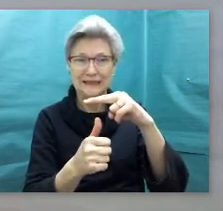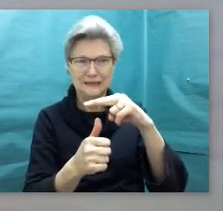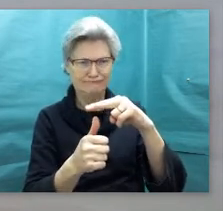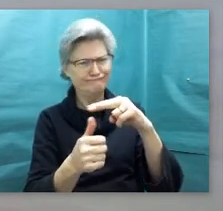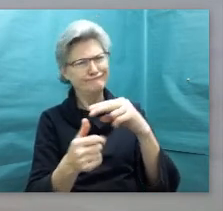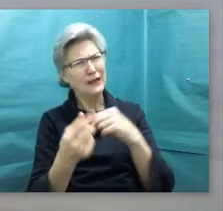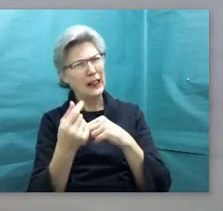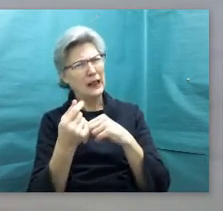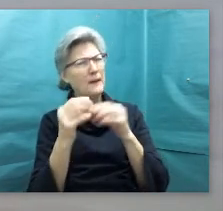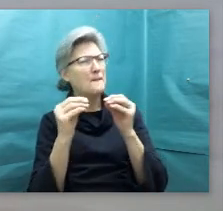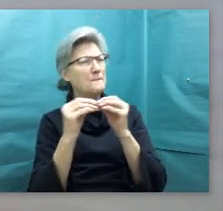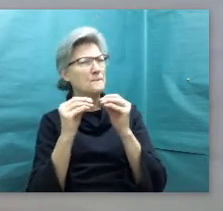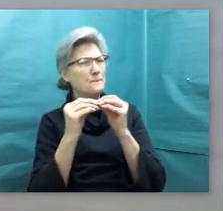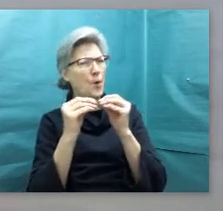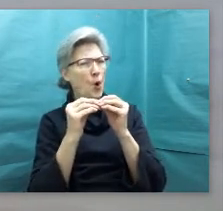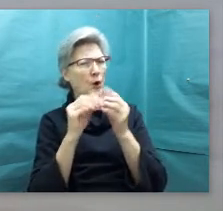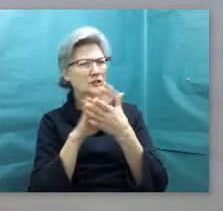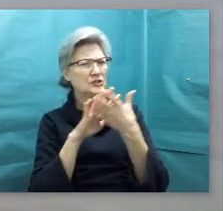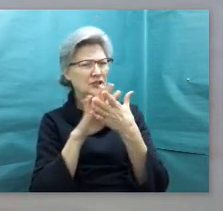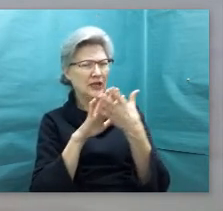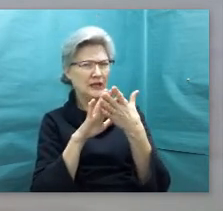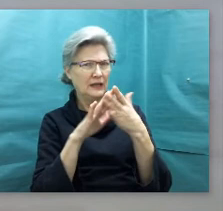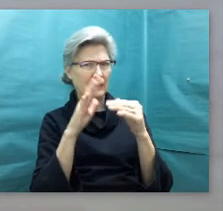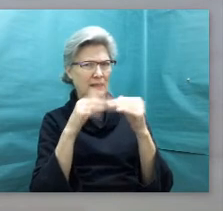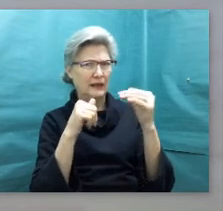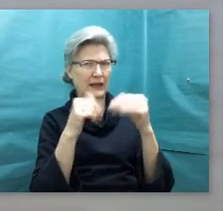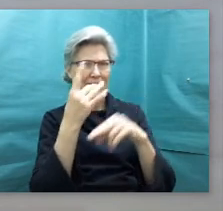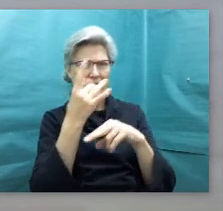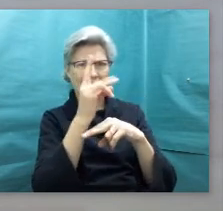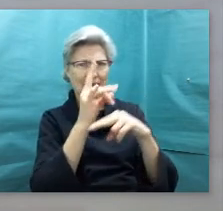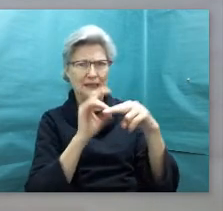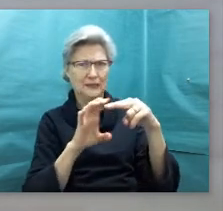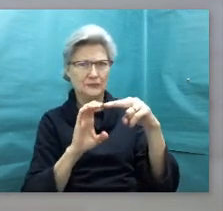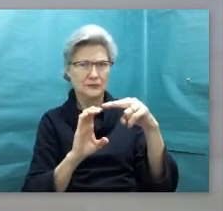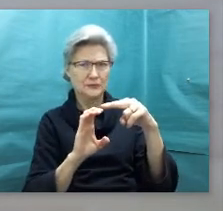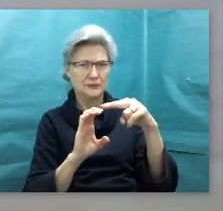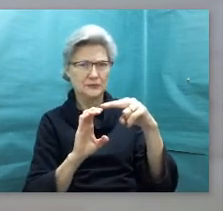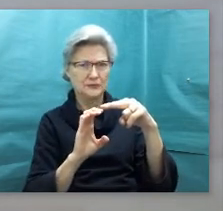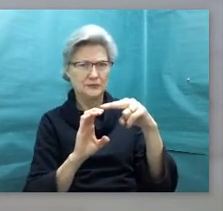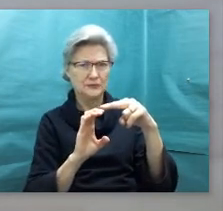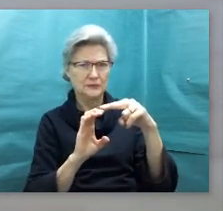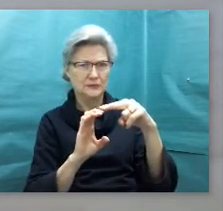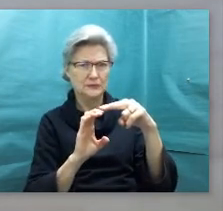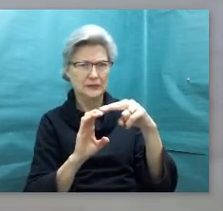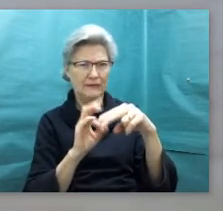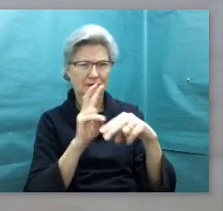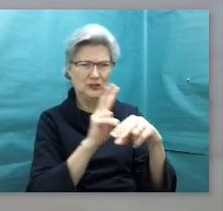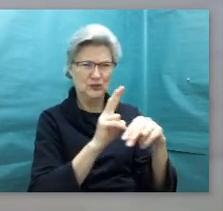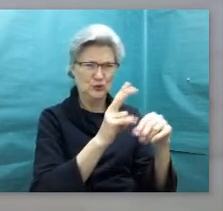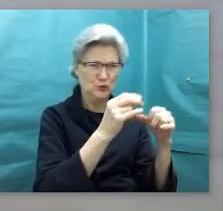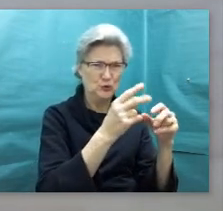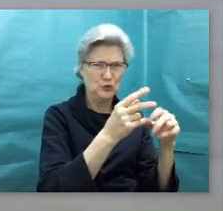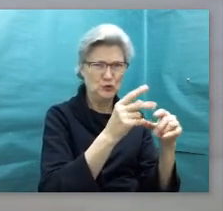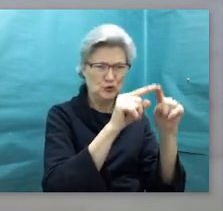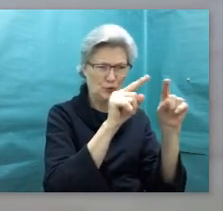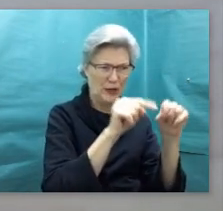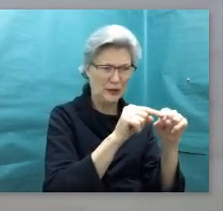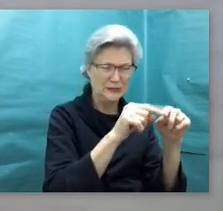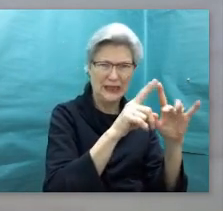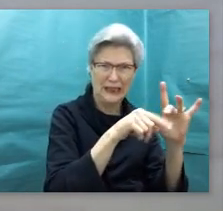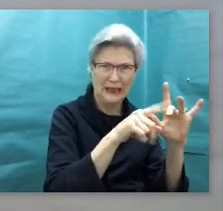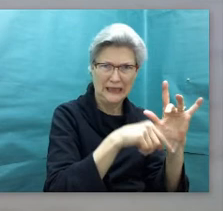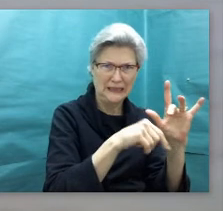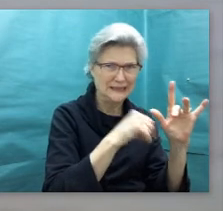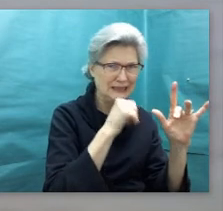a little bit more shaded than 18/100ths, right? I have these 2 last squares in my row that aren't shaded